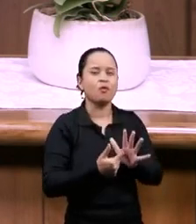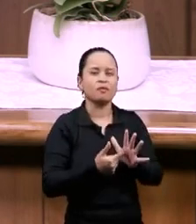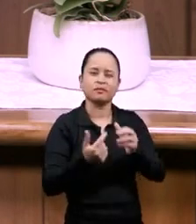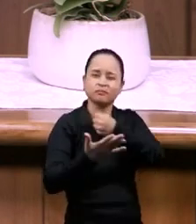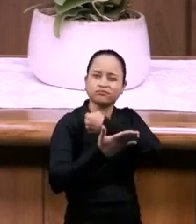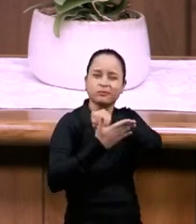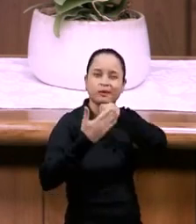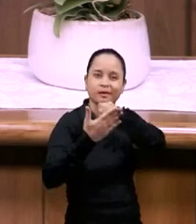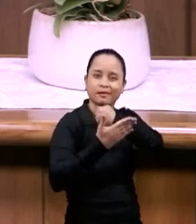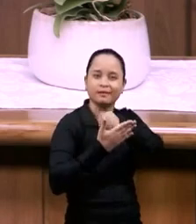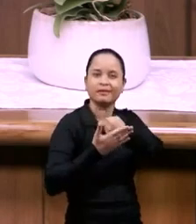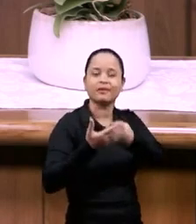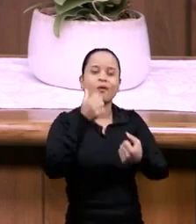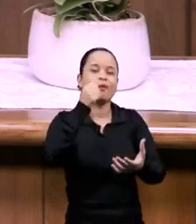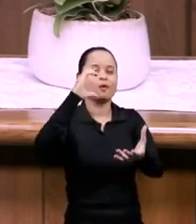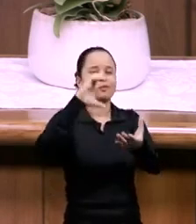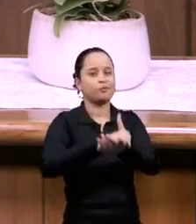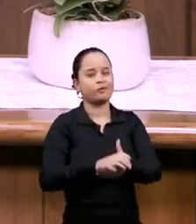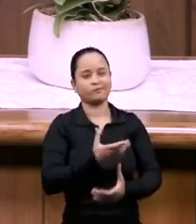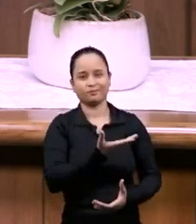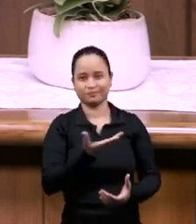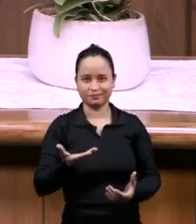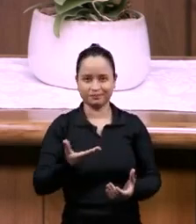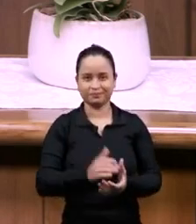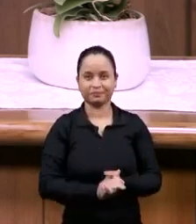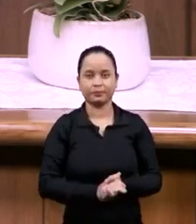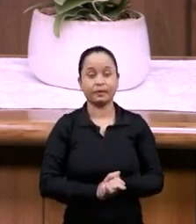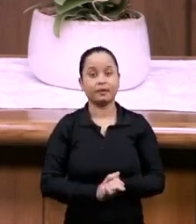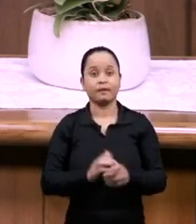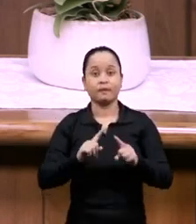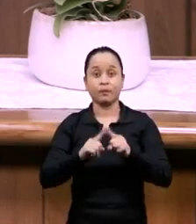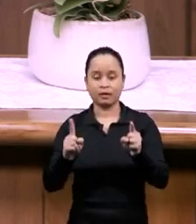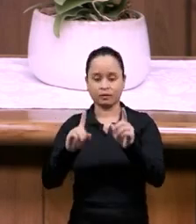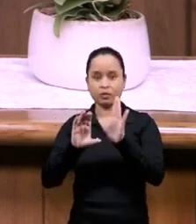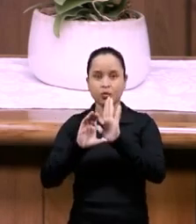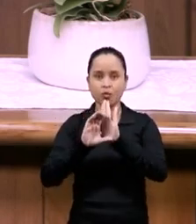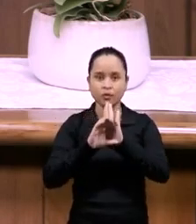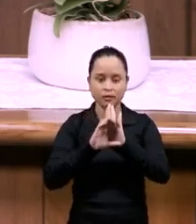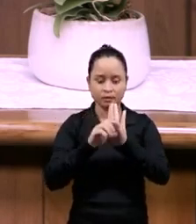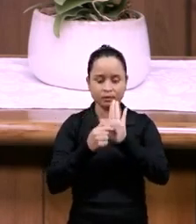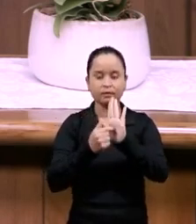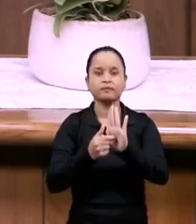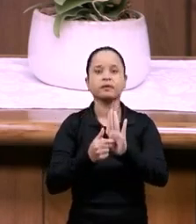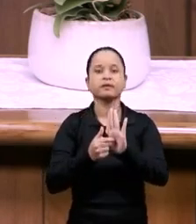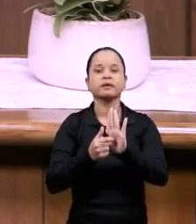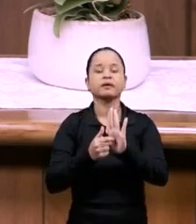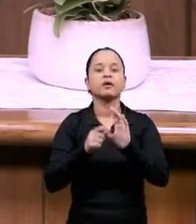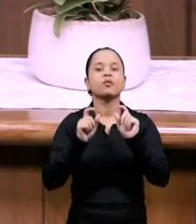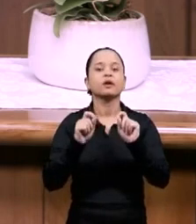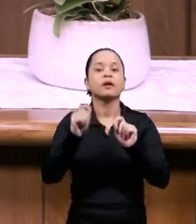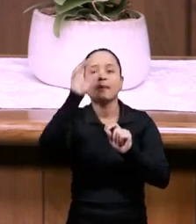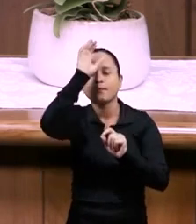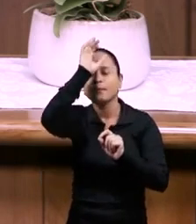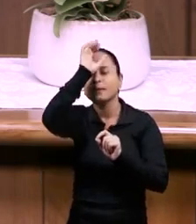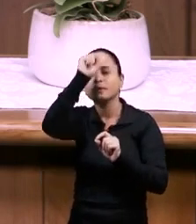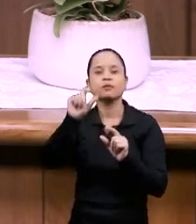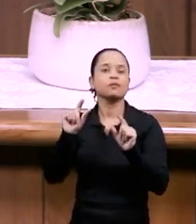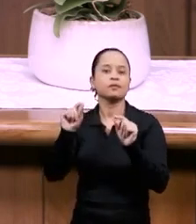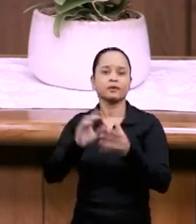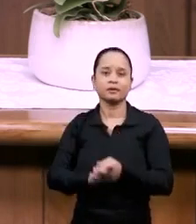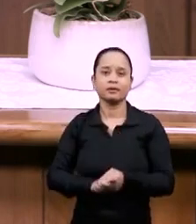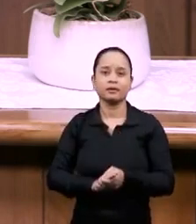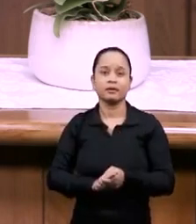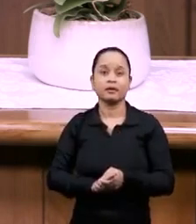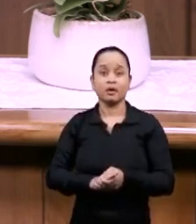And the essence of the message of all of this context is that the ministry is greater than life. The perception